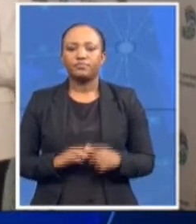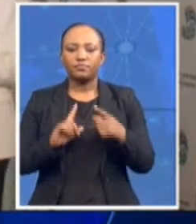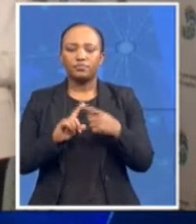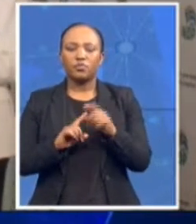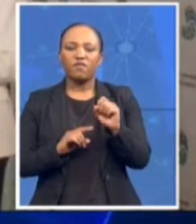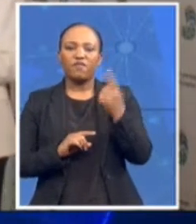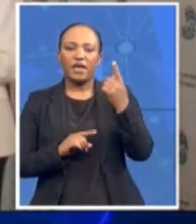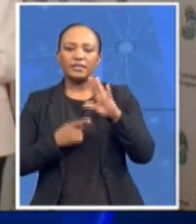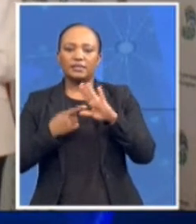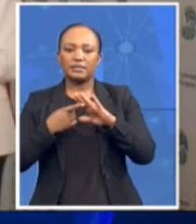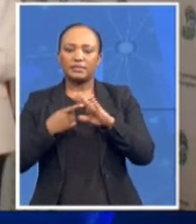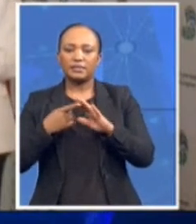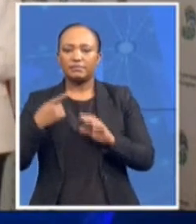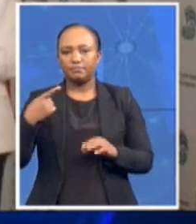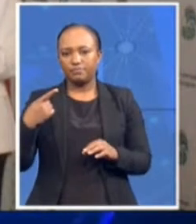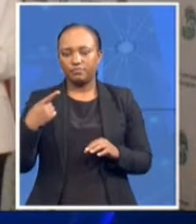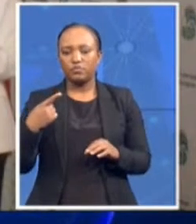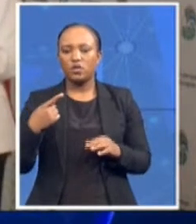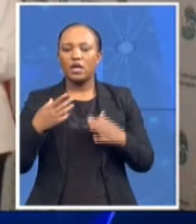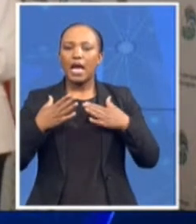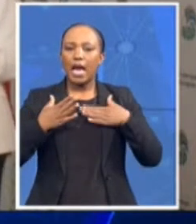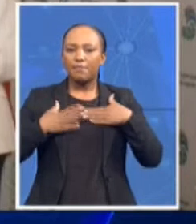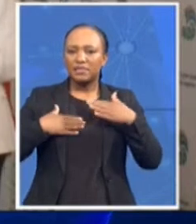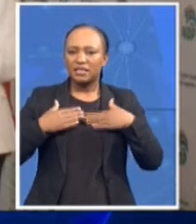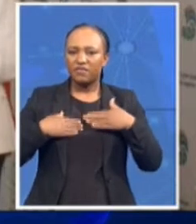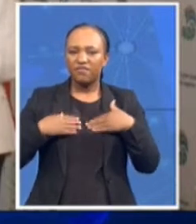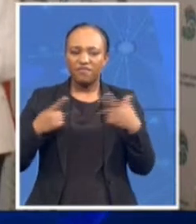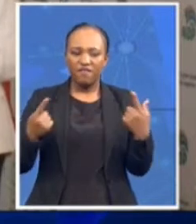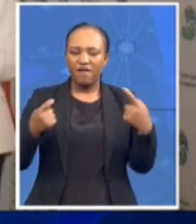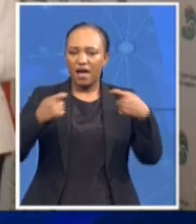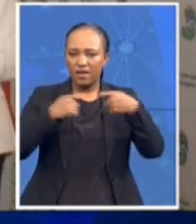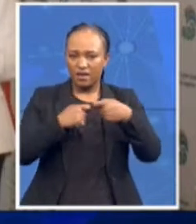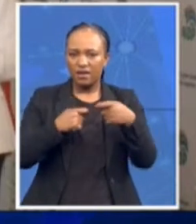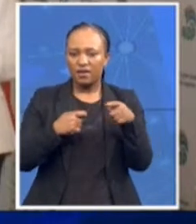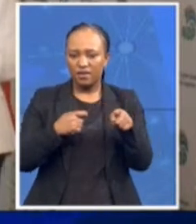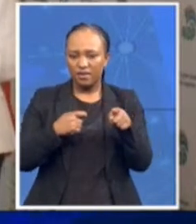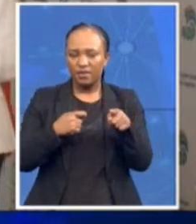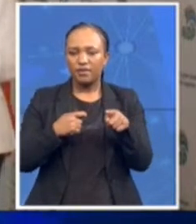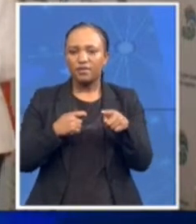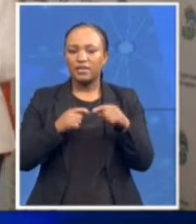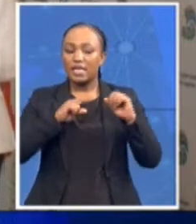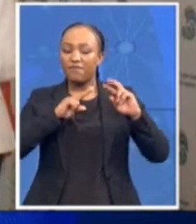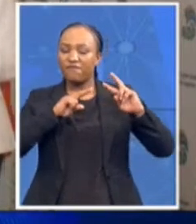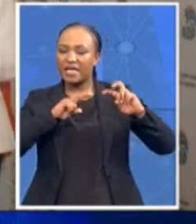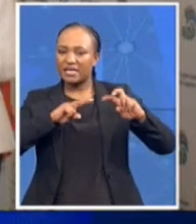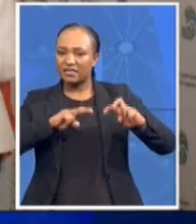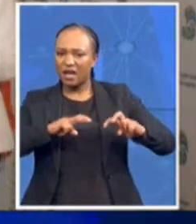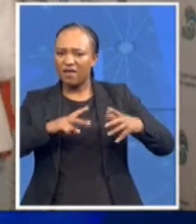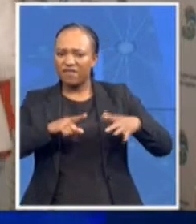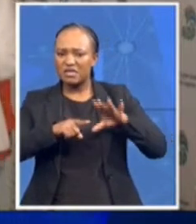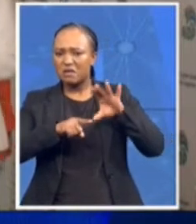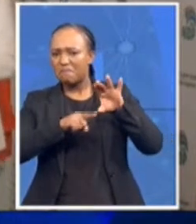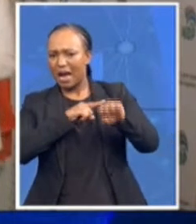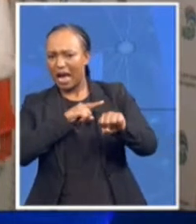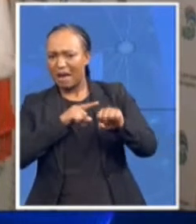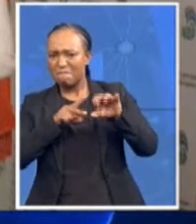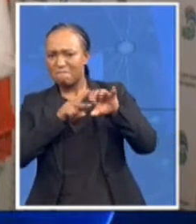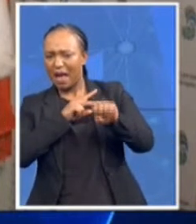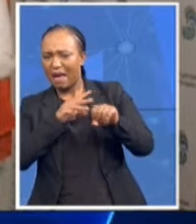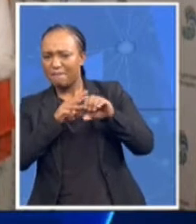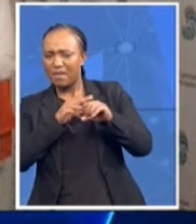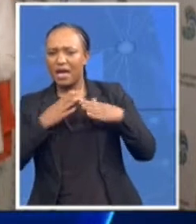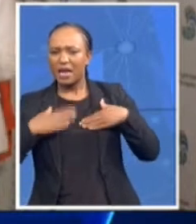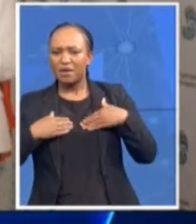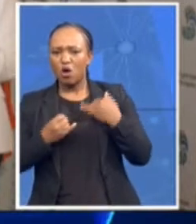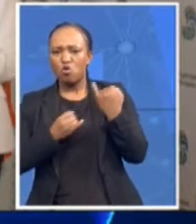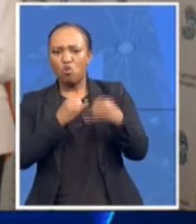administrative findings. The investigators discovered a number of administrative failures attached to the PESP program